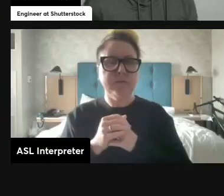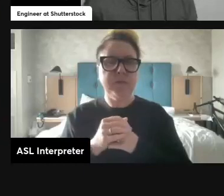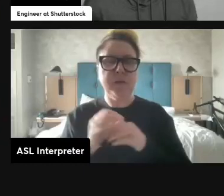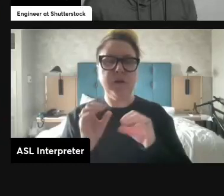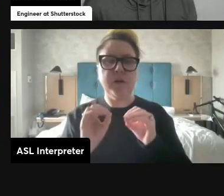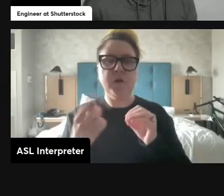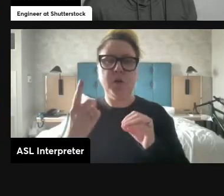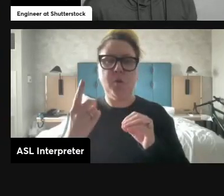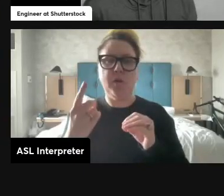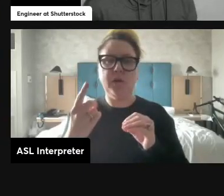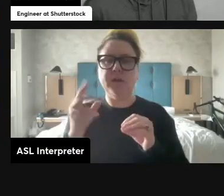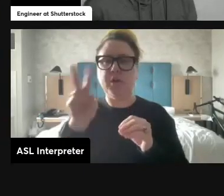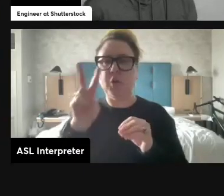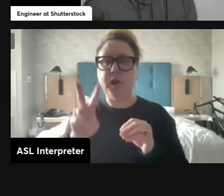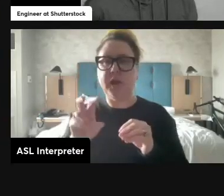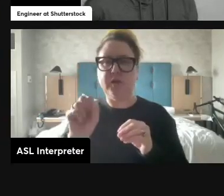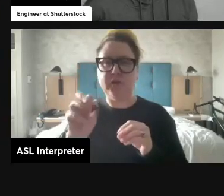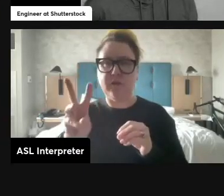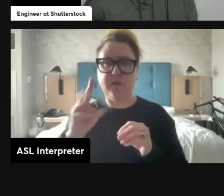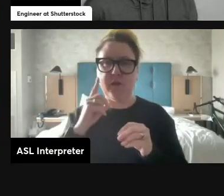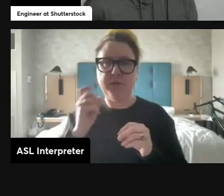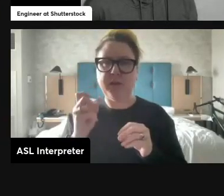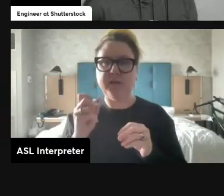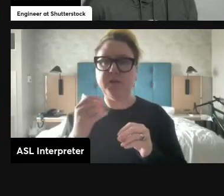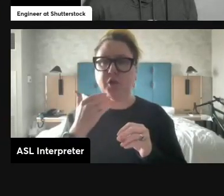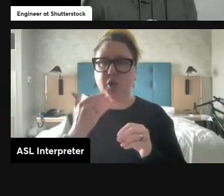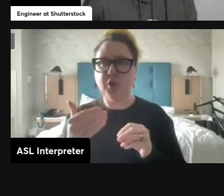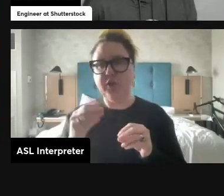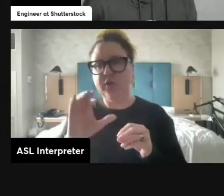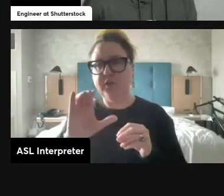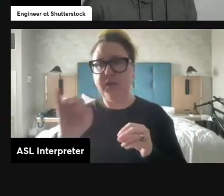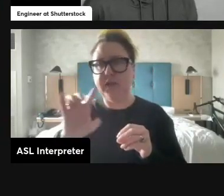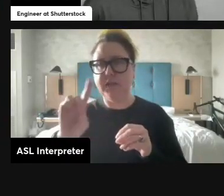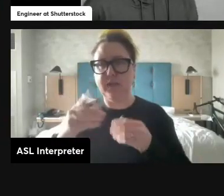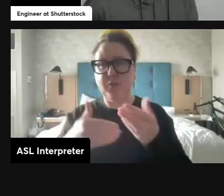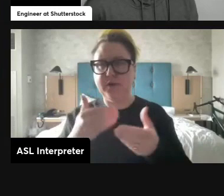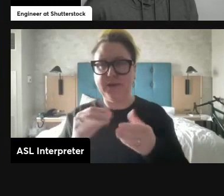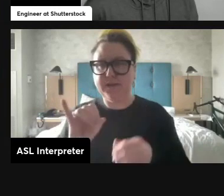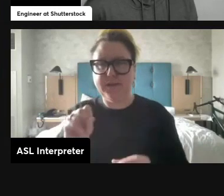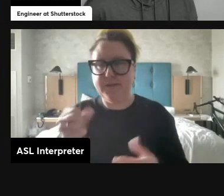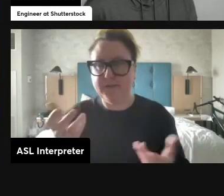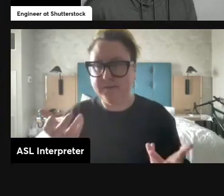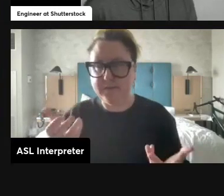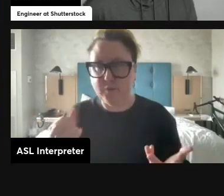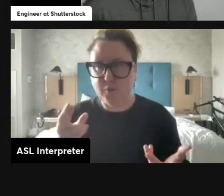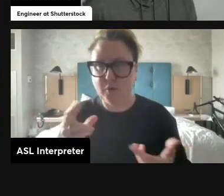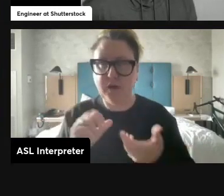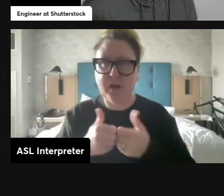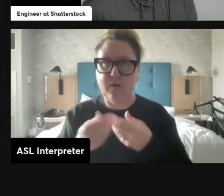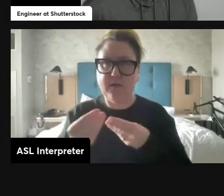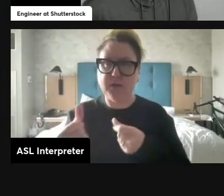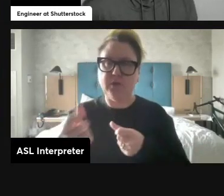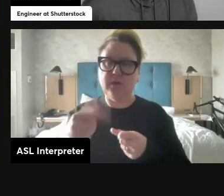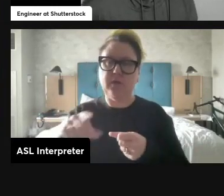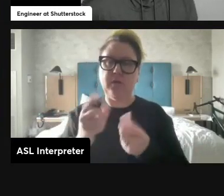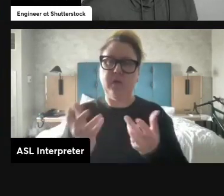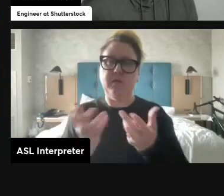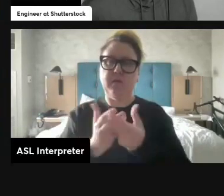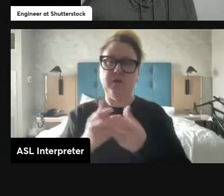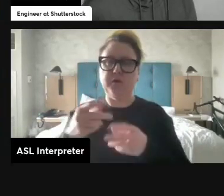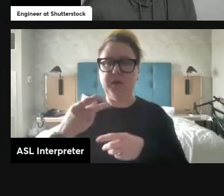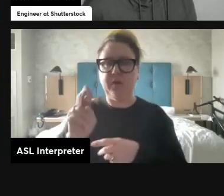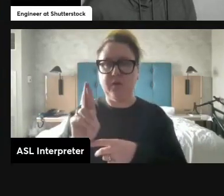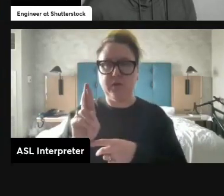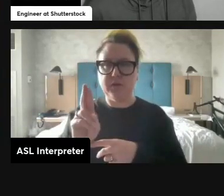Nobody is looking at your software because of how good your CI/CD process is, or how good your, how efficiently you can merge pull